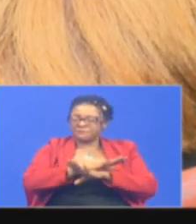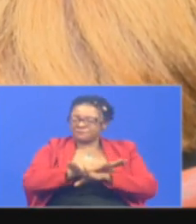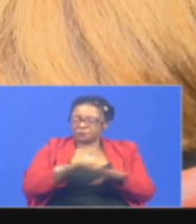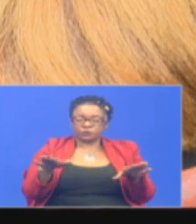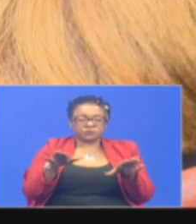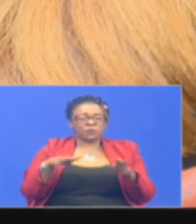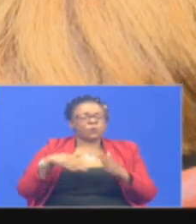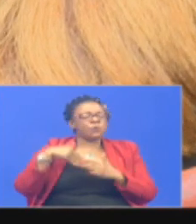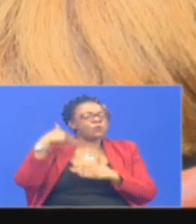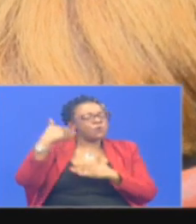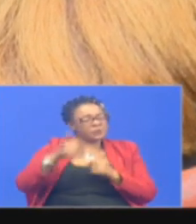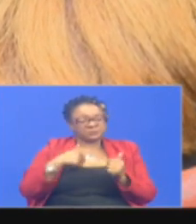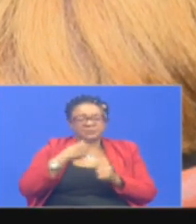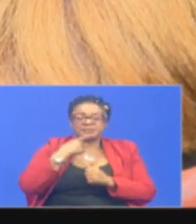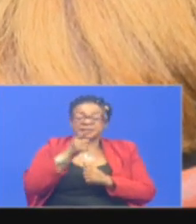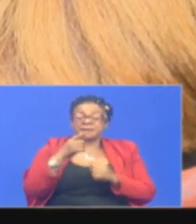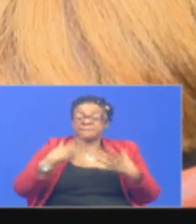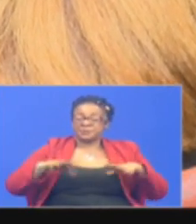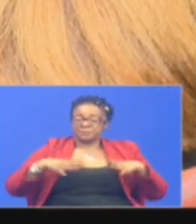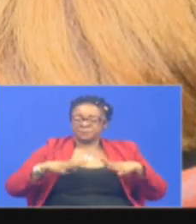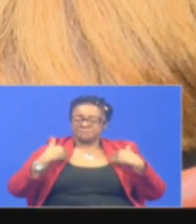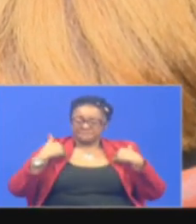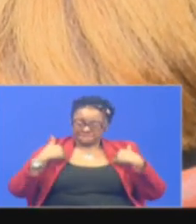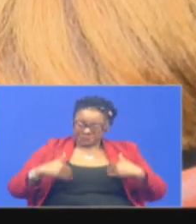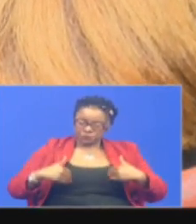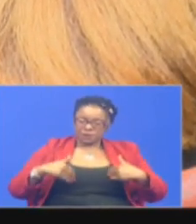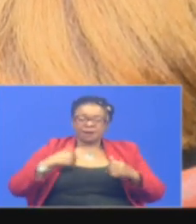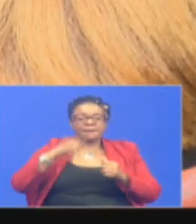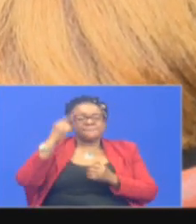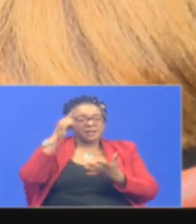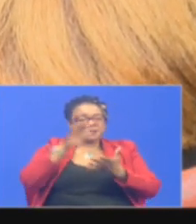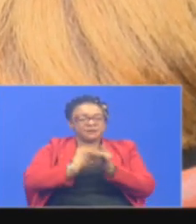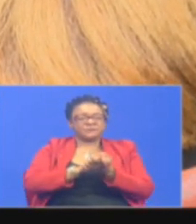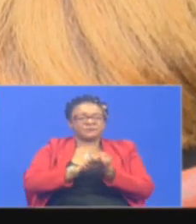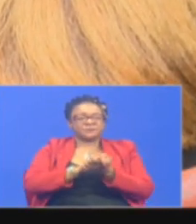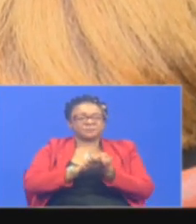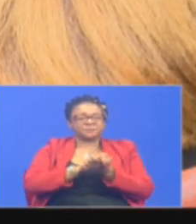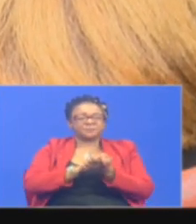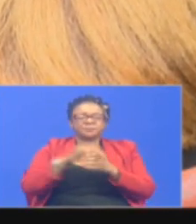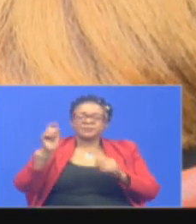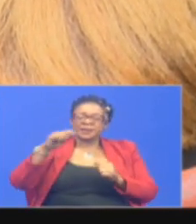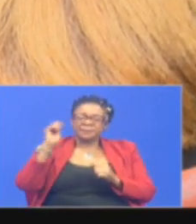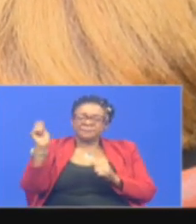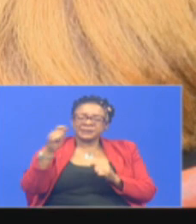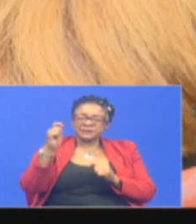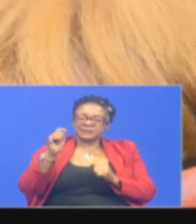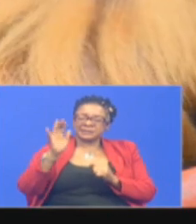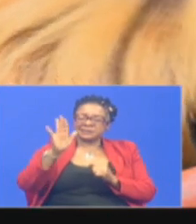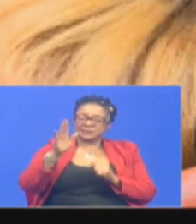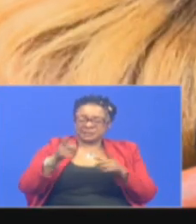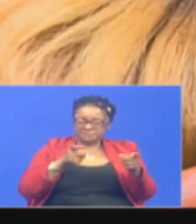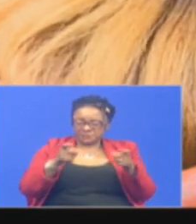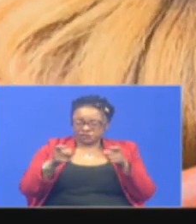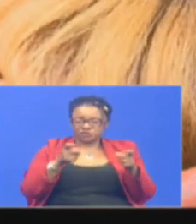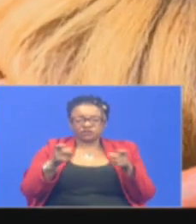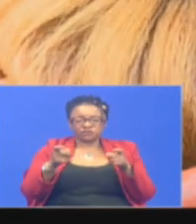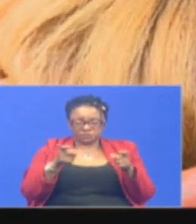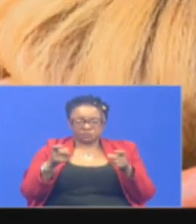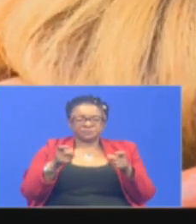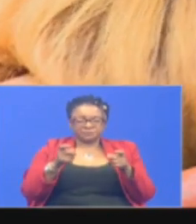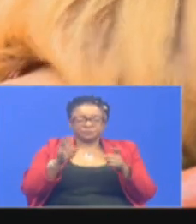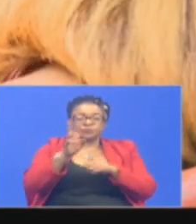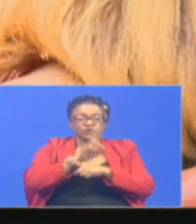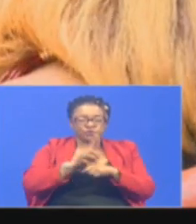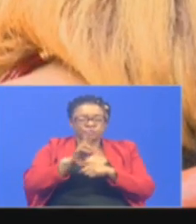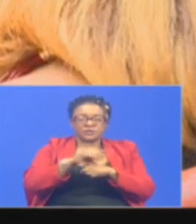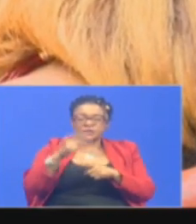always tell people that I personally believe that the president and his administration used the